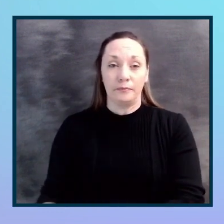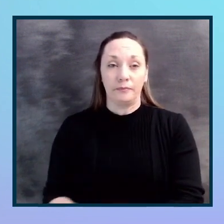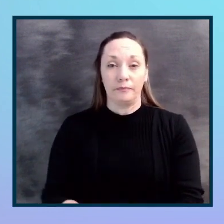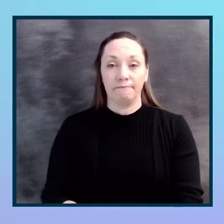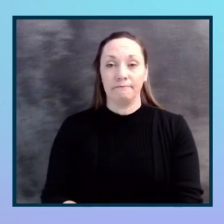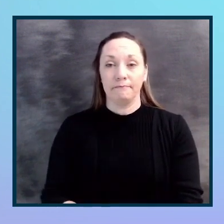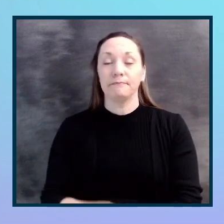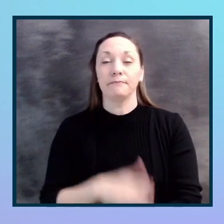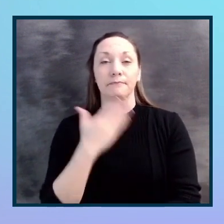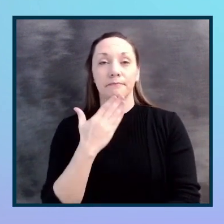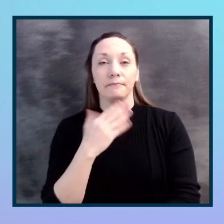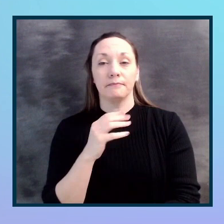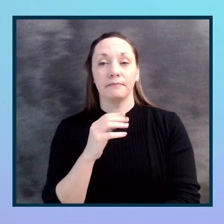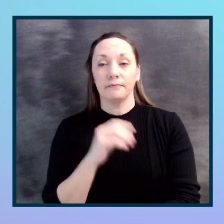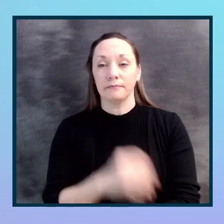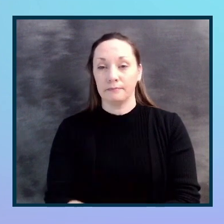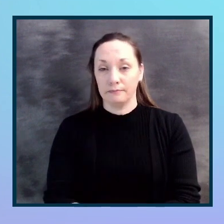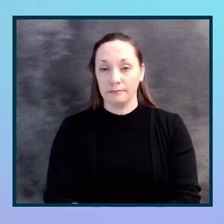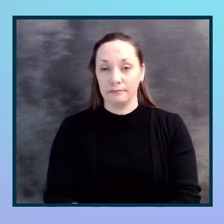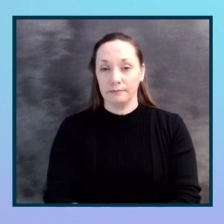you, Michael. All